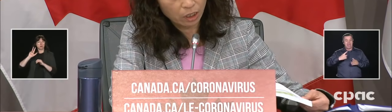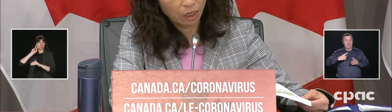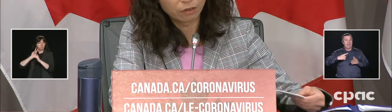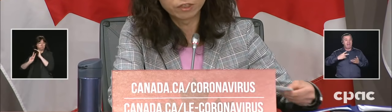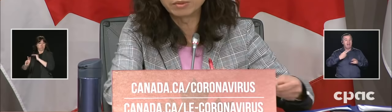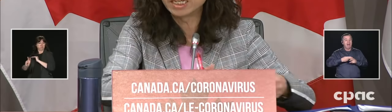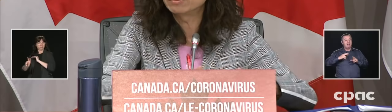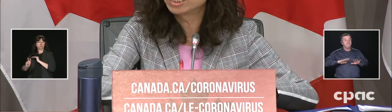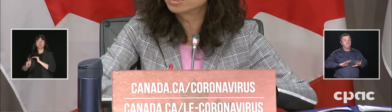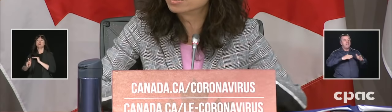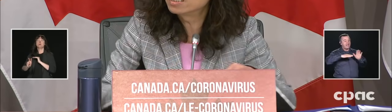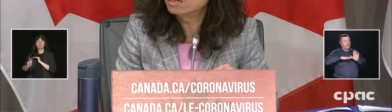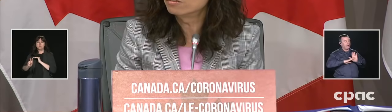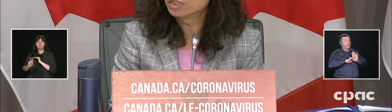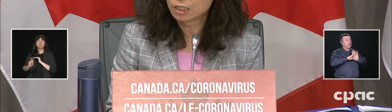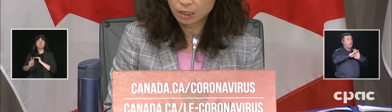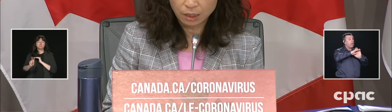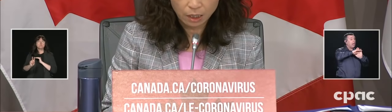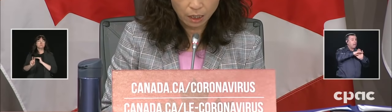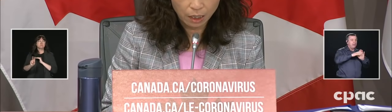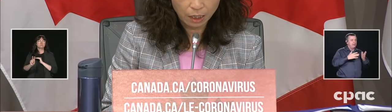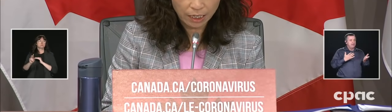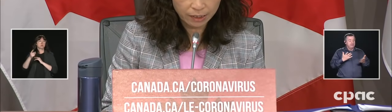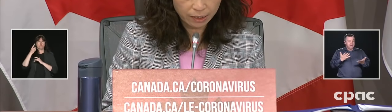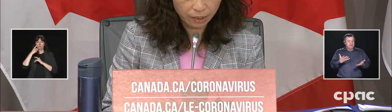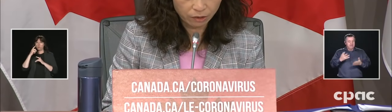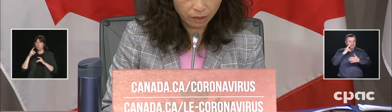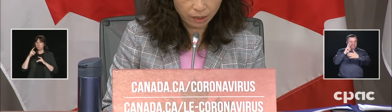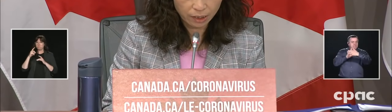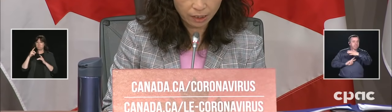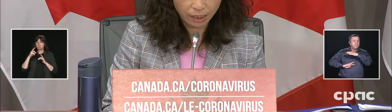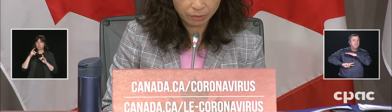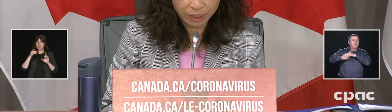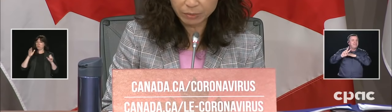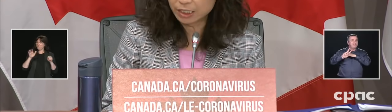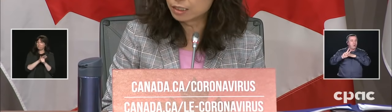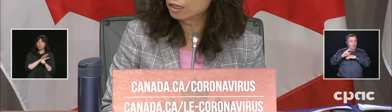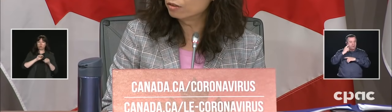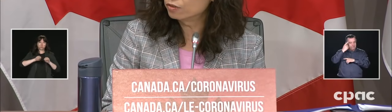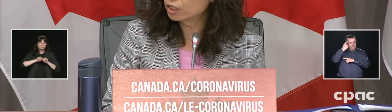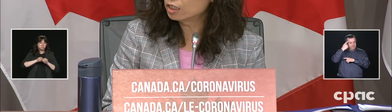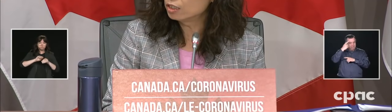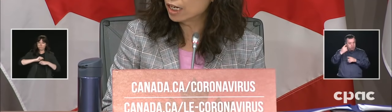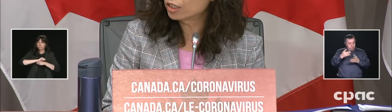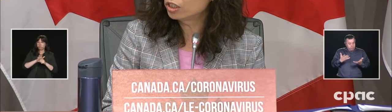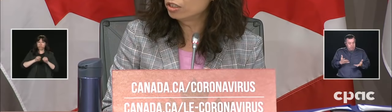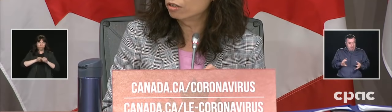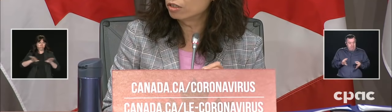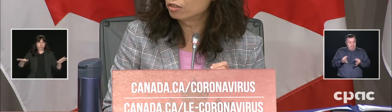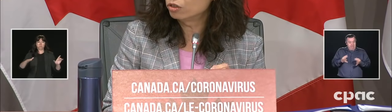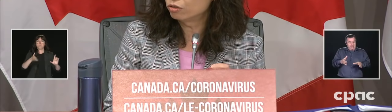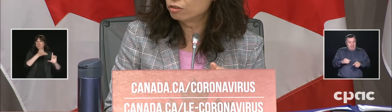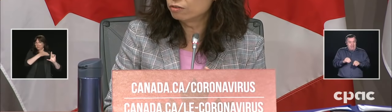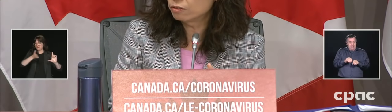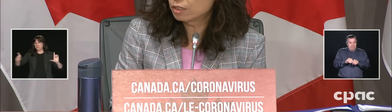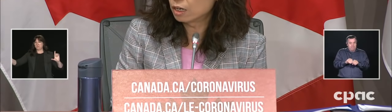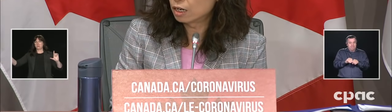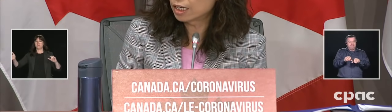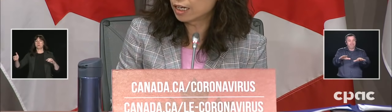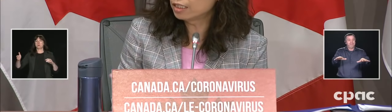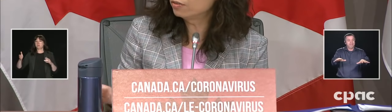course of the pandemic itself. Until the epidemic is over, you actually don't know the